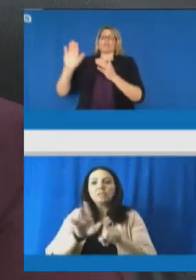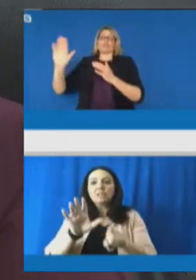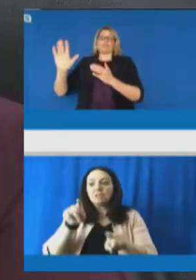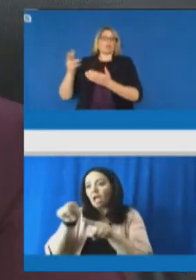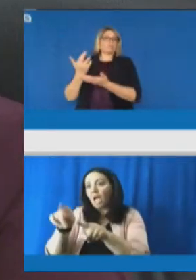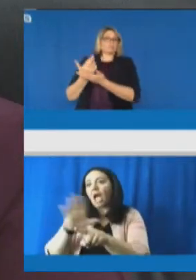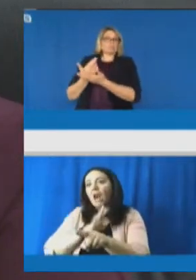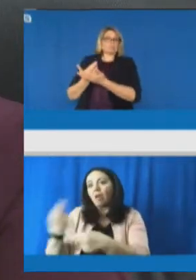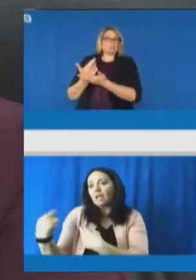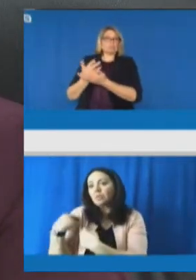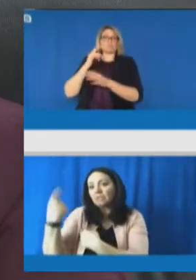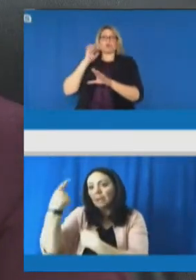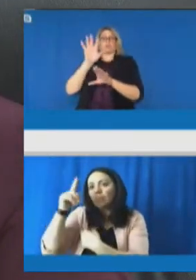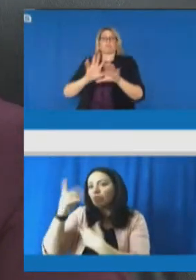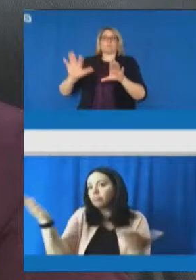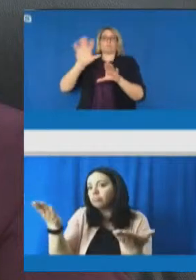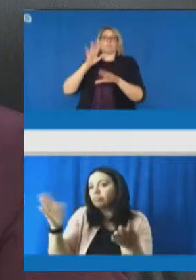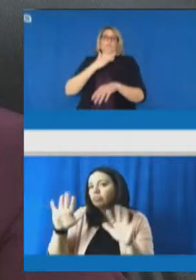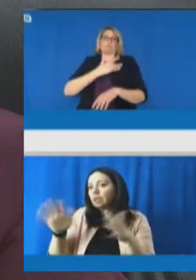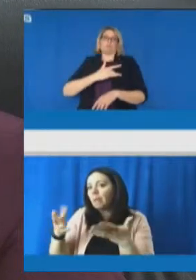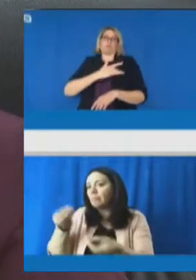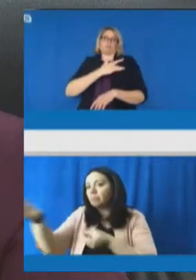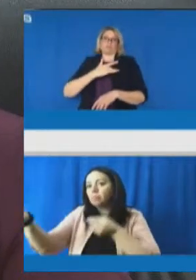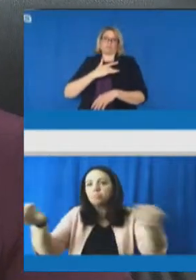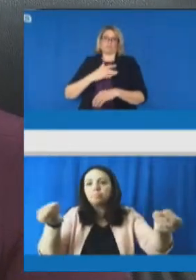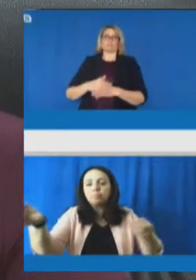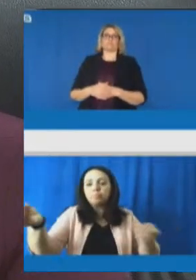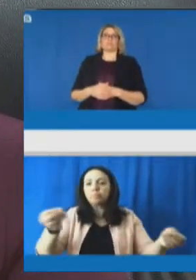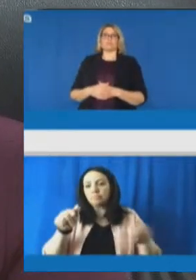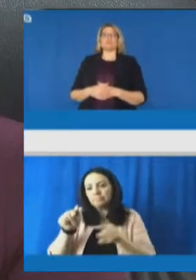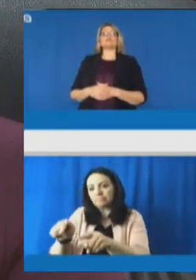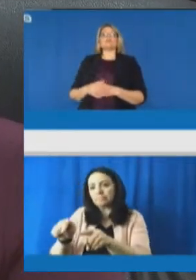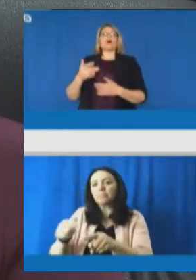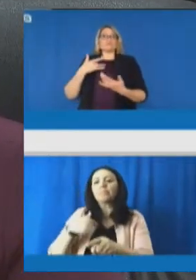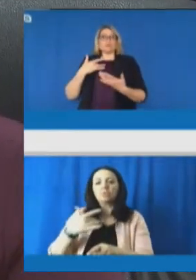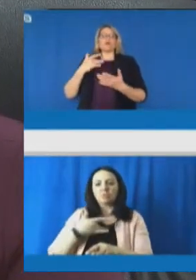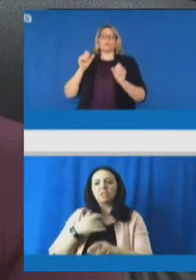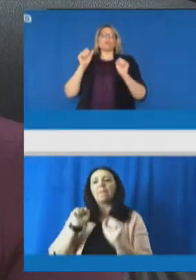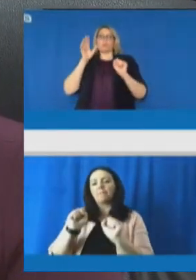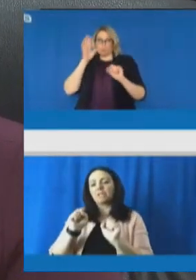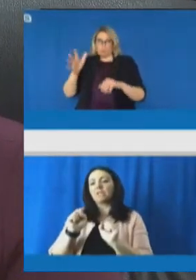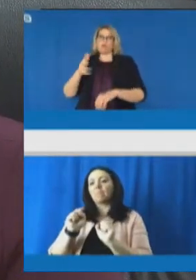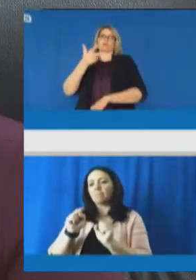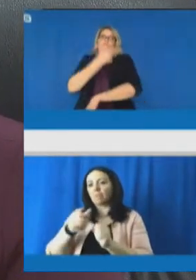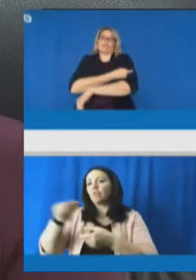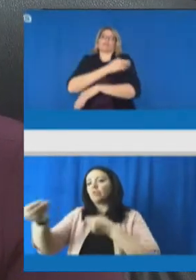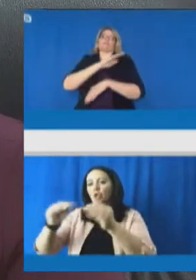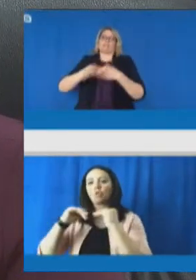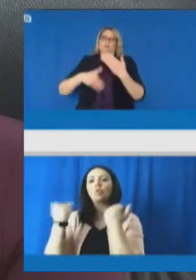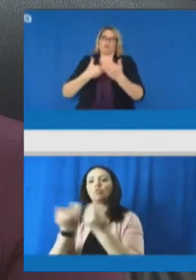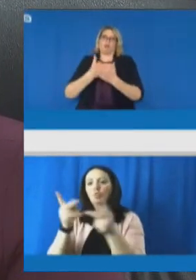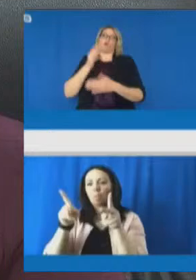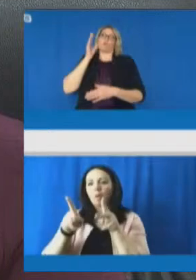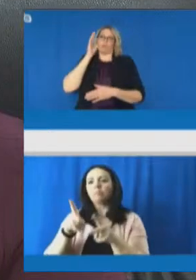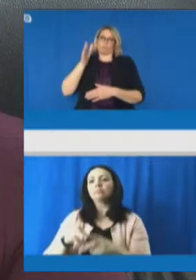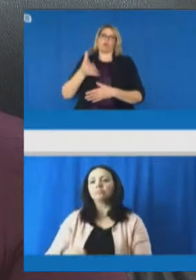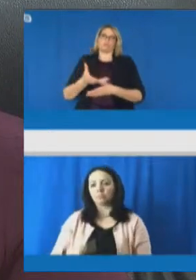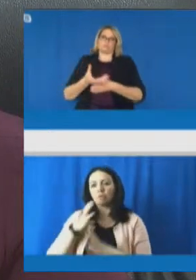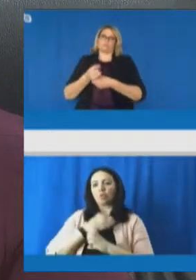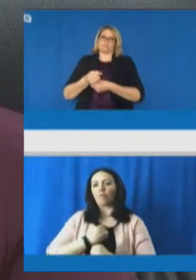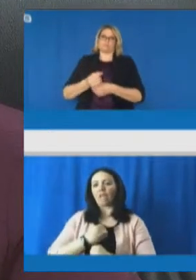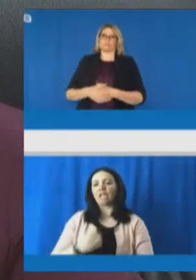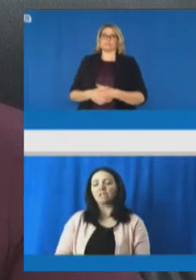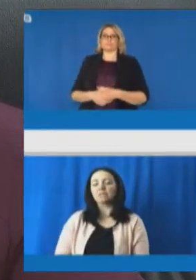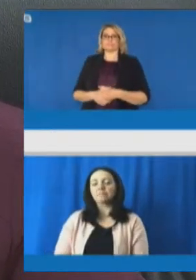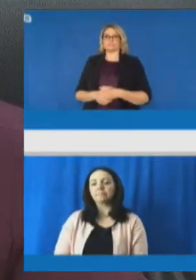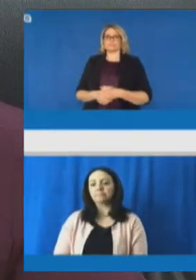60-year-olds. And when NACI gives us recommendations around the priority groups, they do have a lens to look at all of the different groups